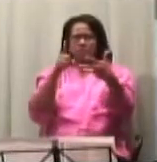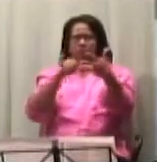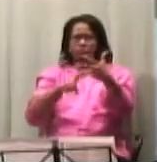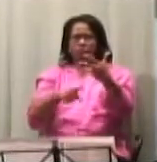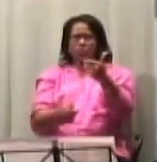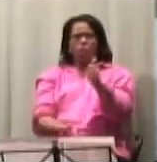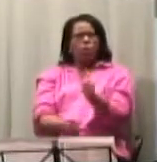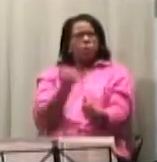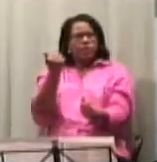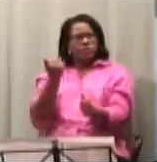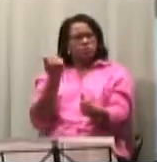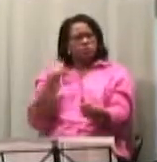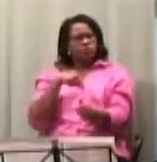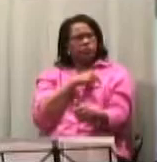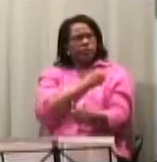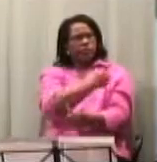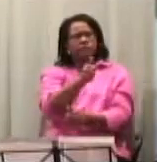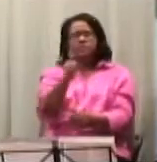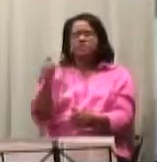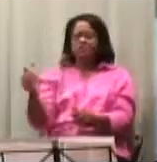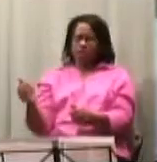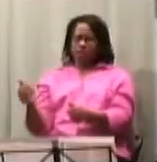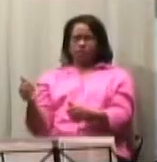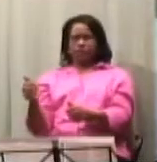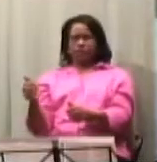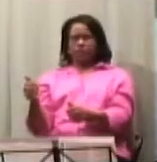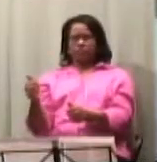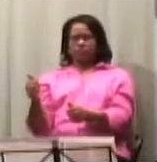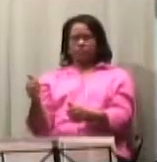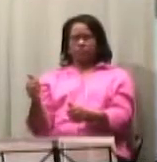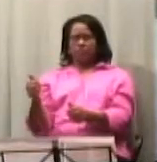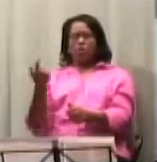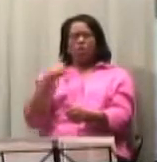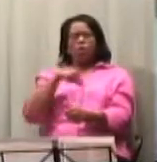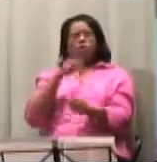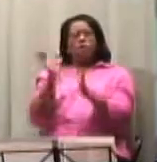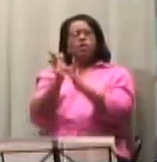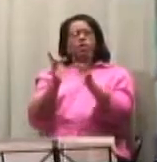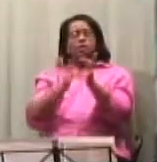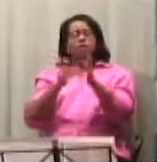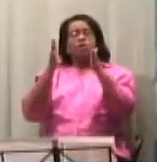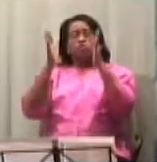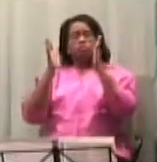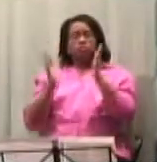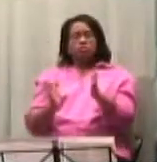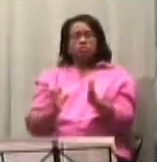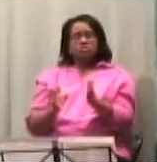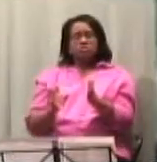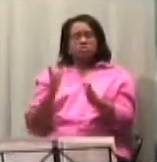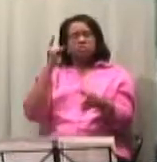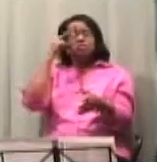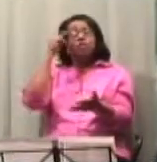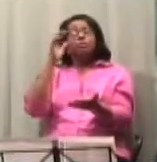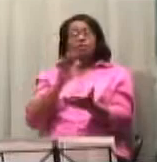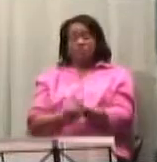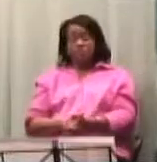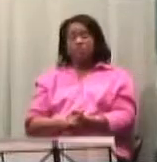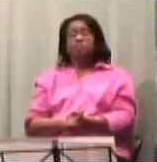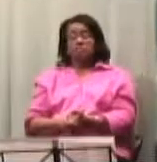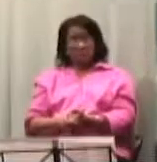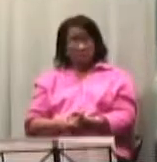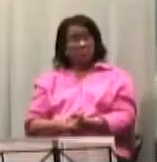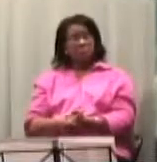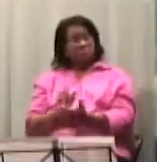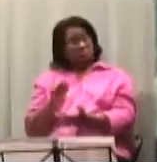we Christian, like these Christians that they believe, but they are